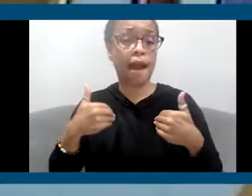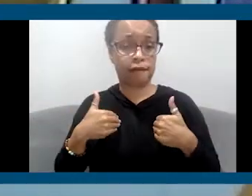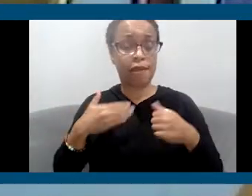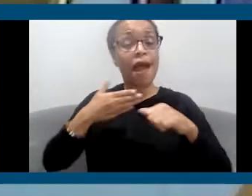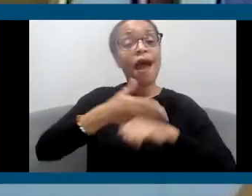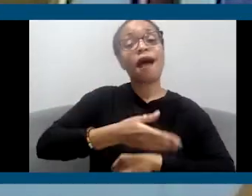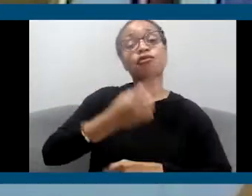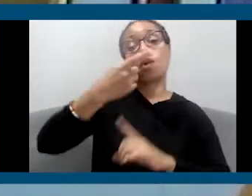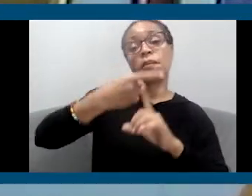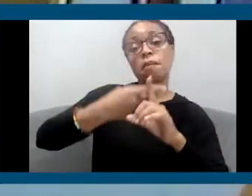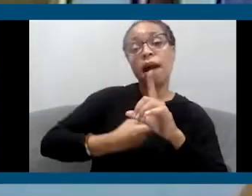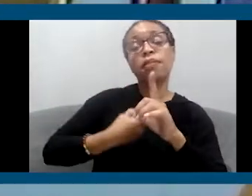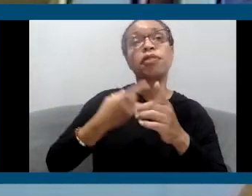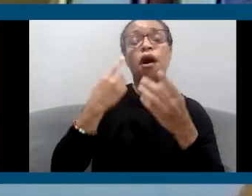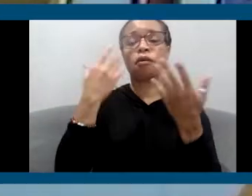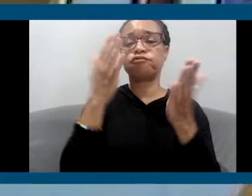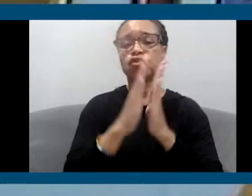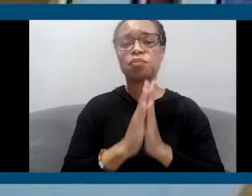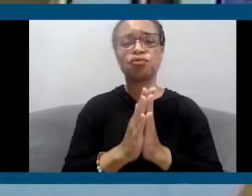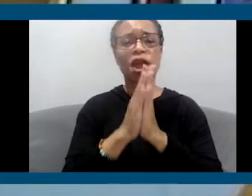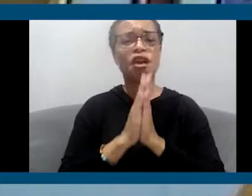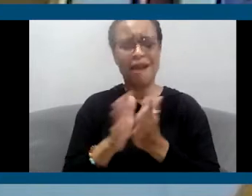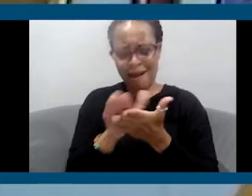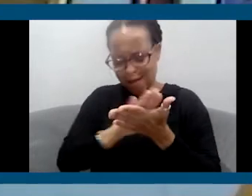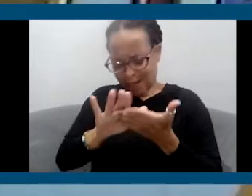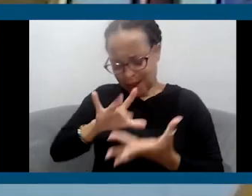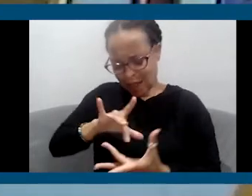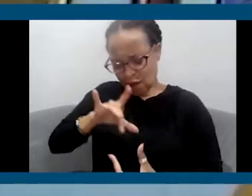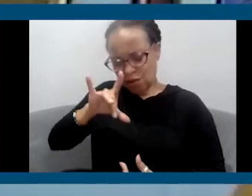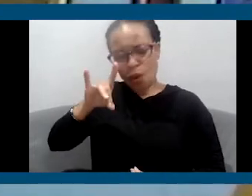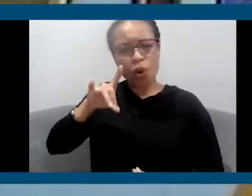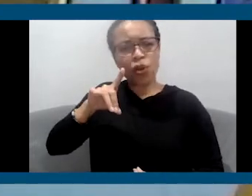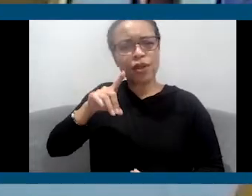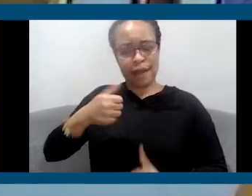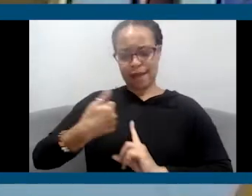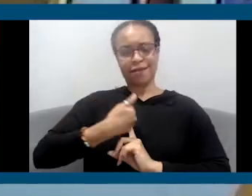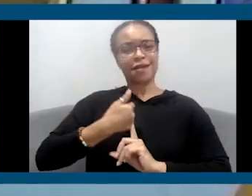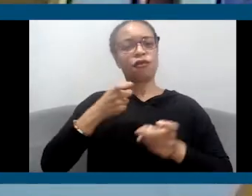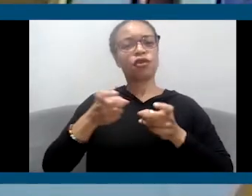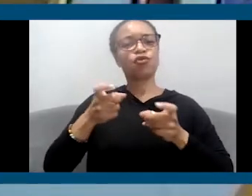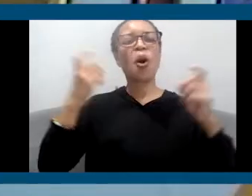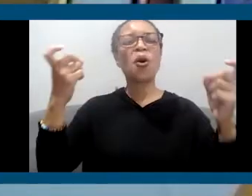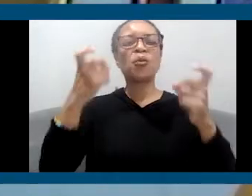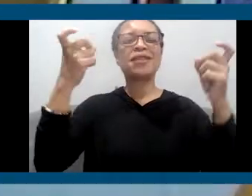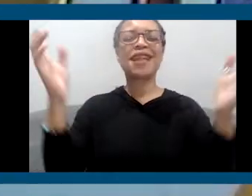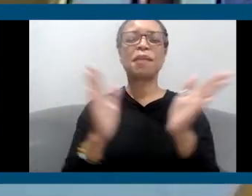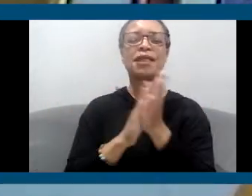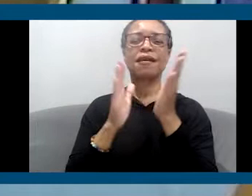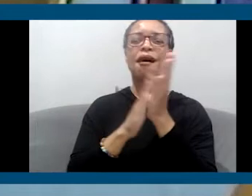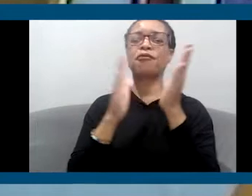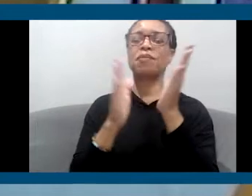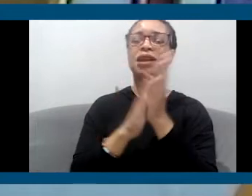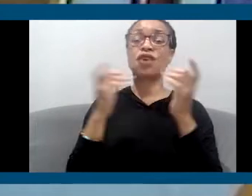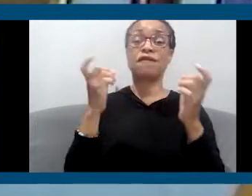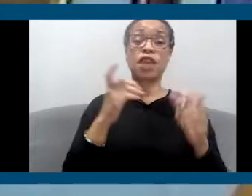prayer, purification of our souls, devotion, and self-control, Muslims celebrate the accomplishment of their sacred